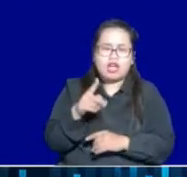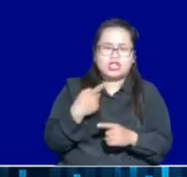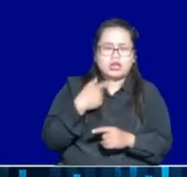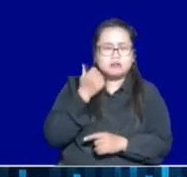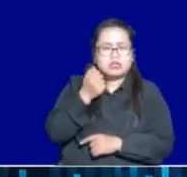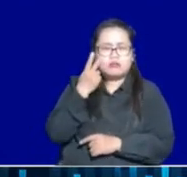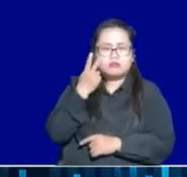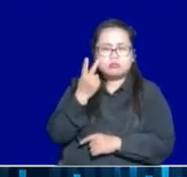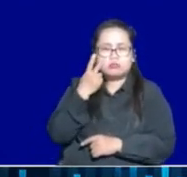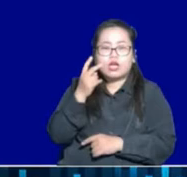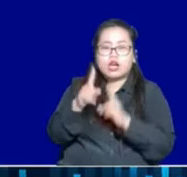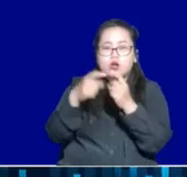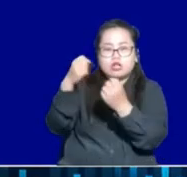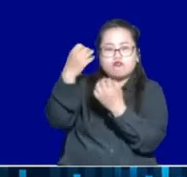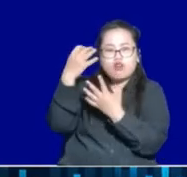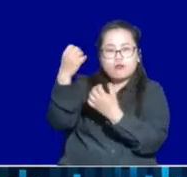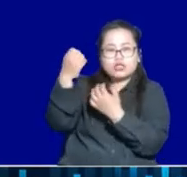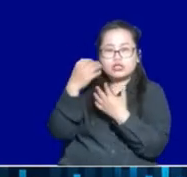around. But